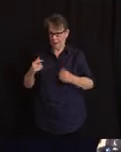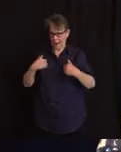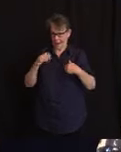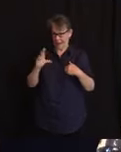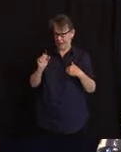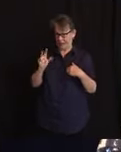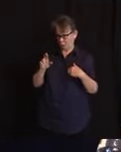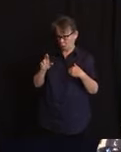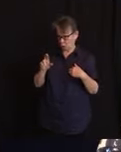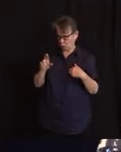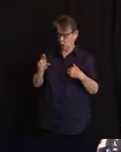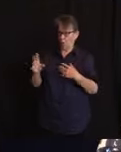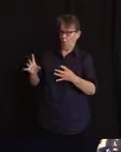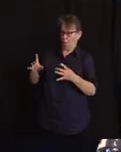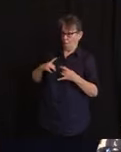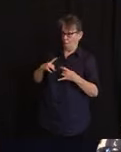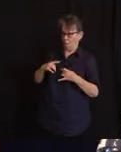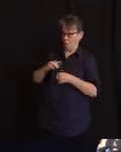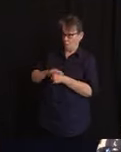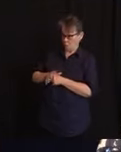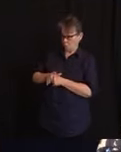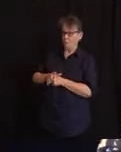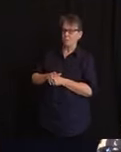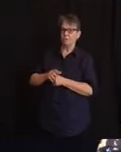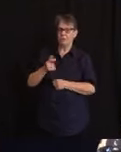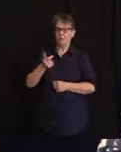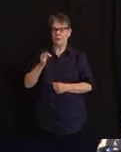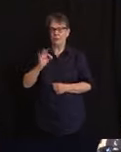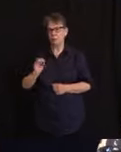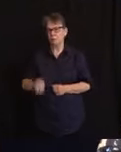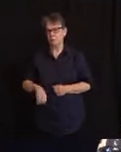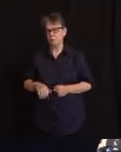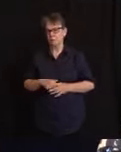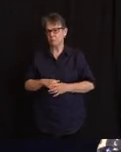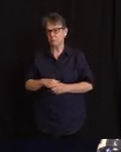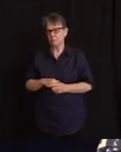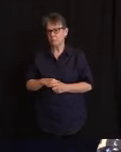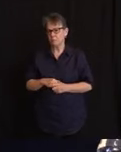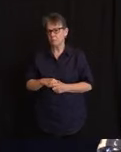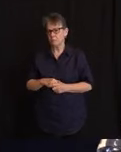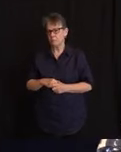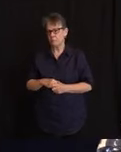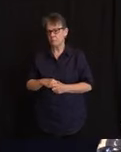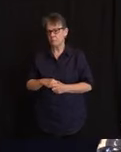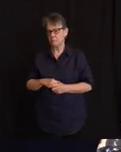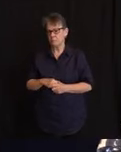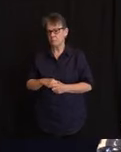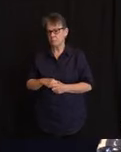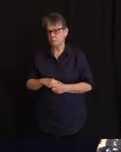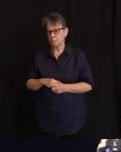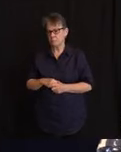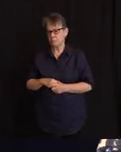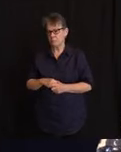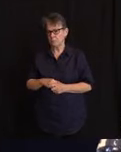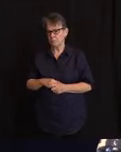the 1,442 cases. So definitely comorbid conditions are a complicating